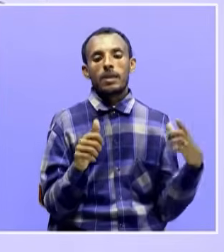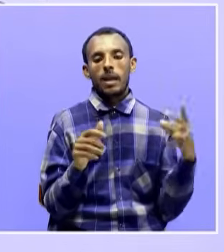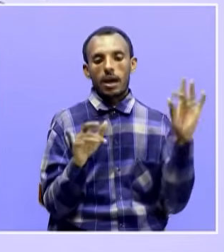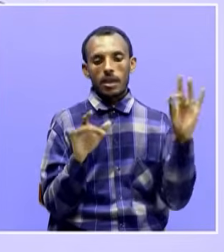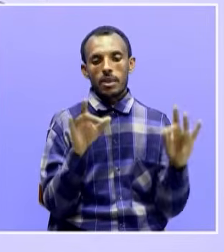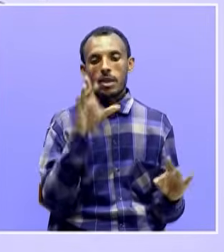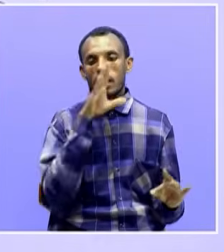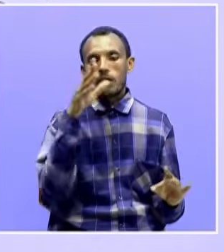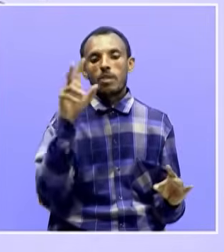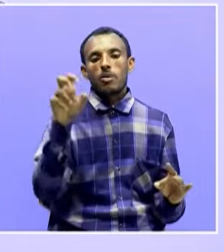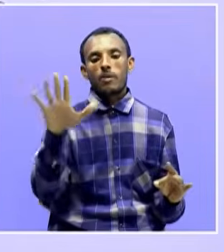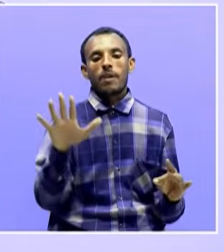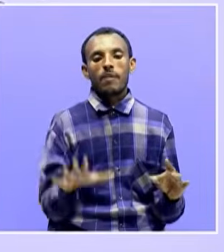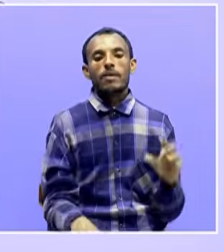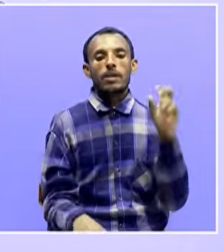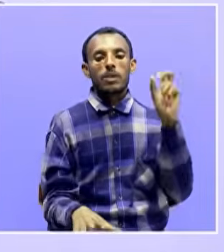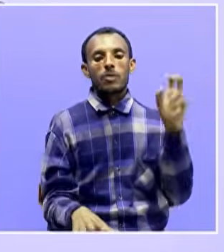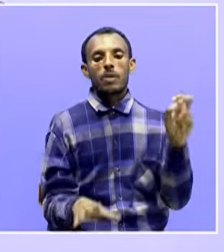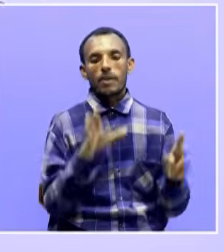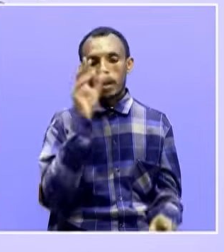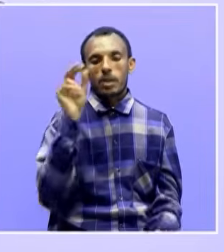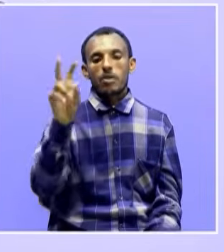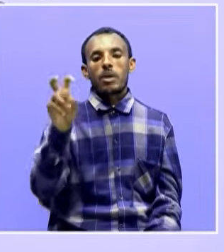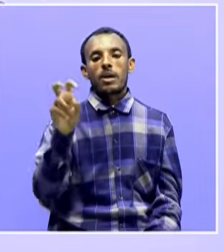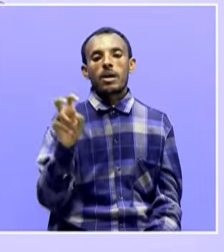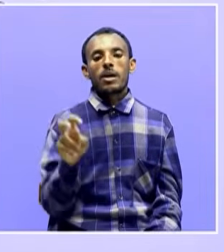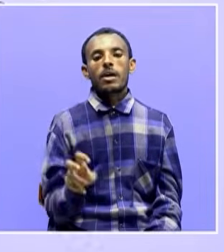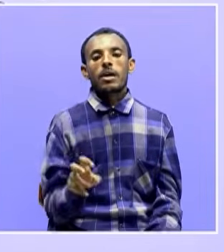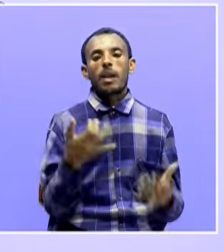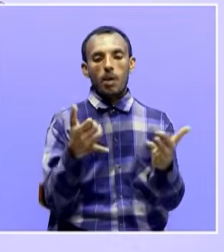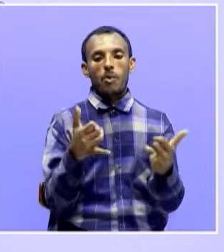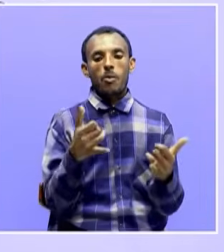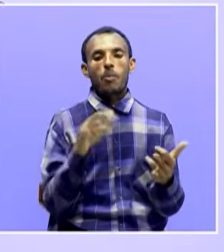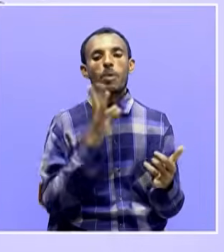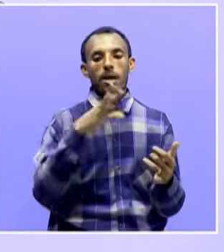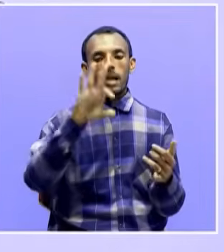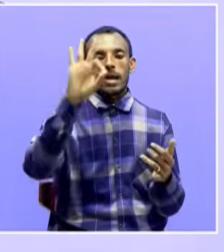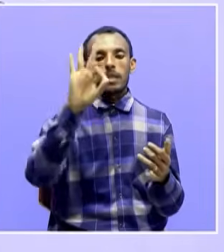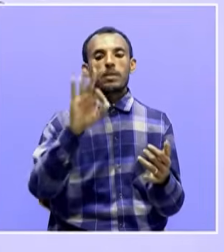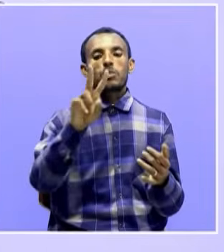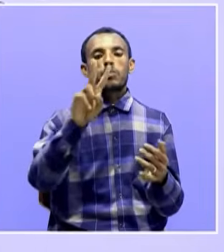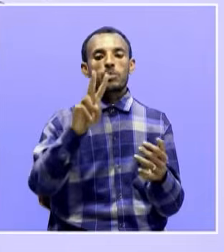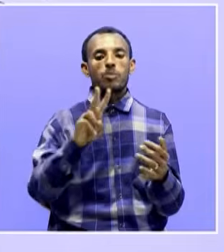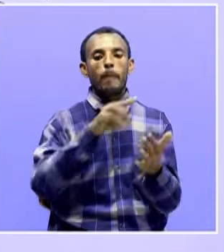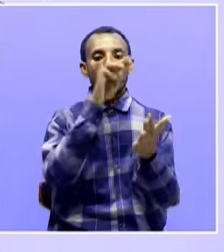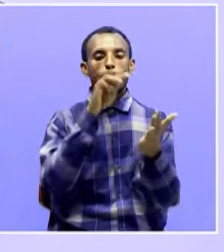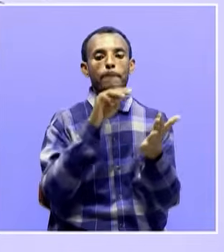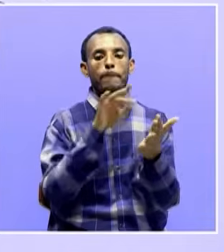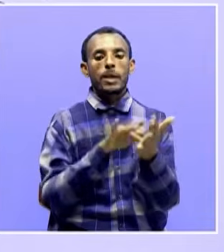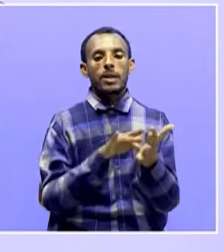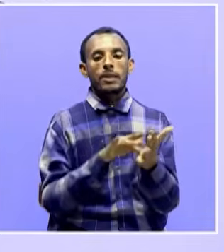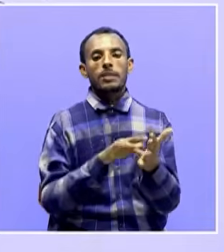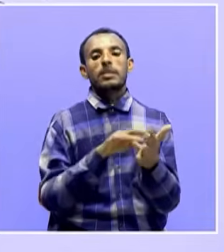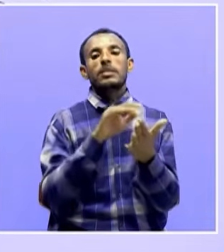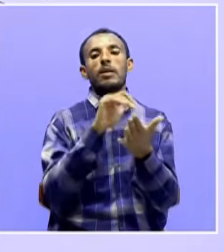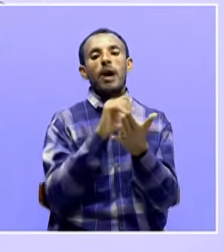and again cancel 12 by 20 again, now these two are the middle terms. Therefore, the median will